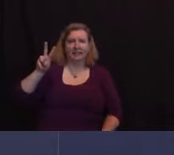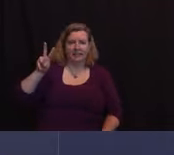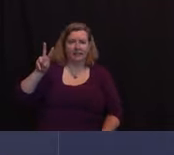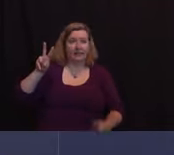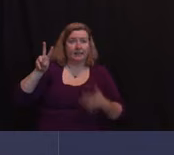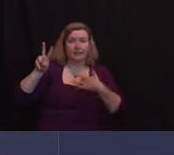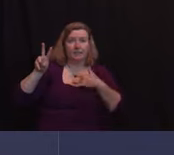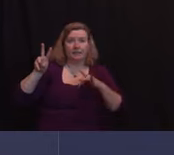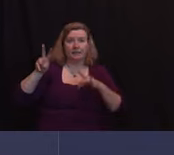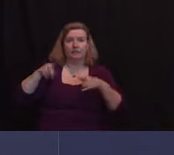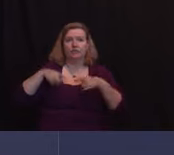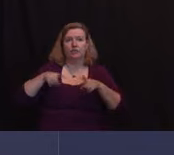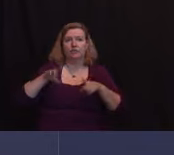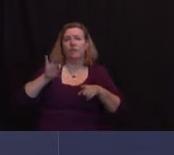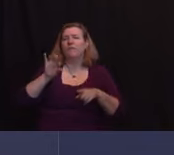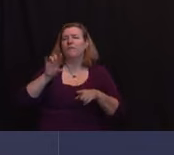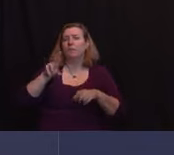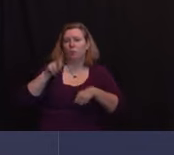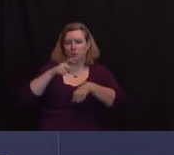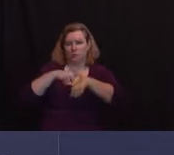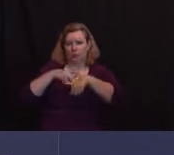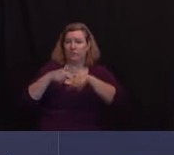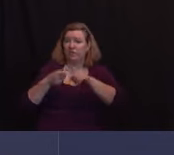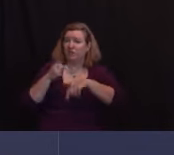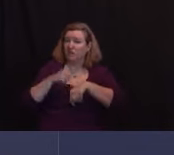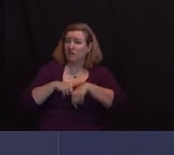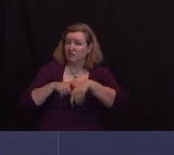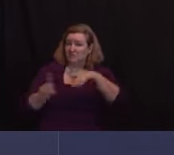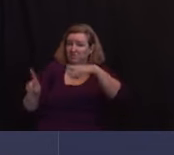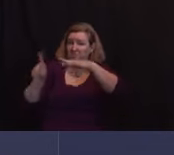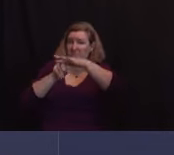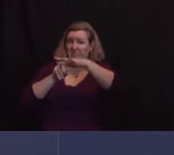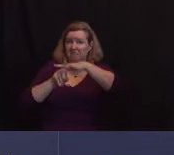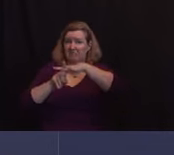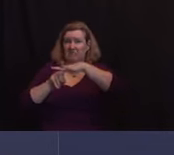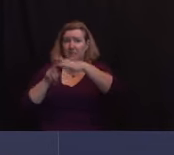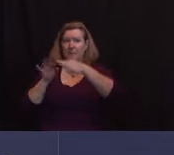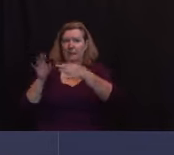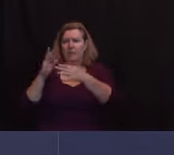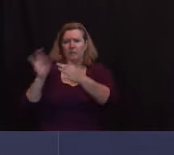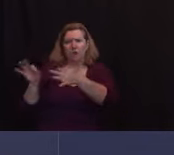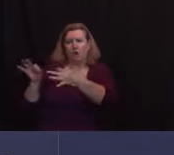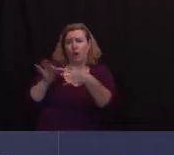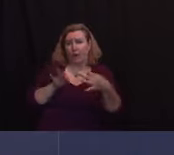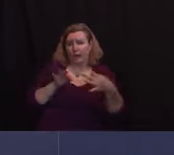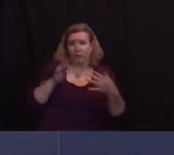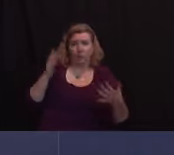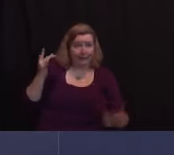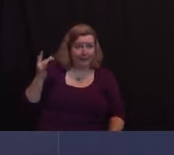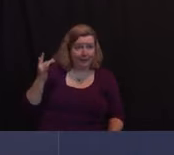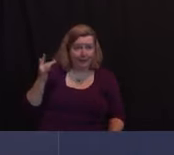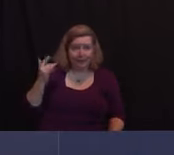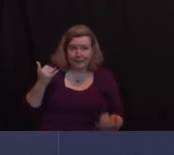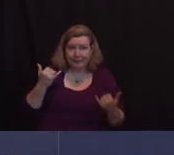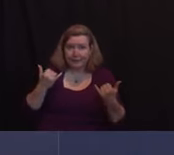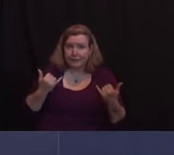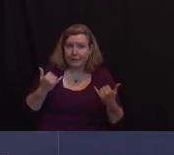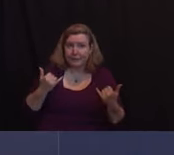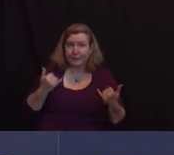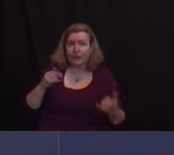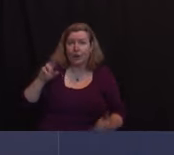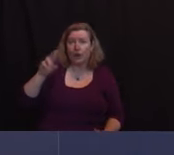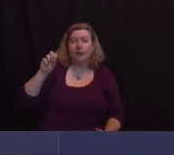the flu season, but because there's been an increase in this respiratory syncytial virus,